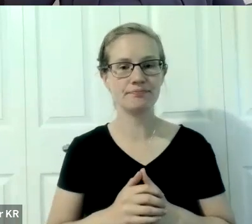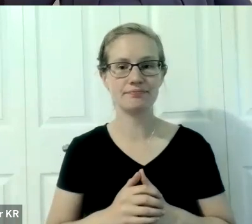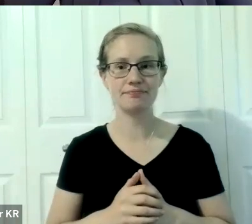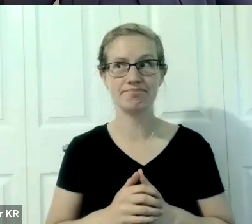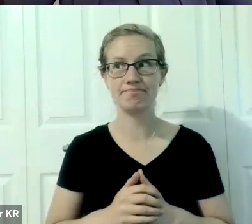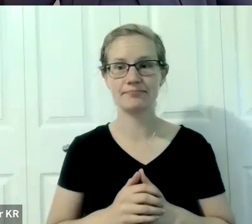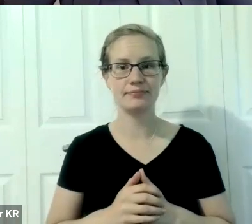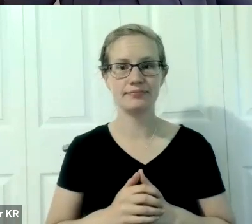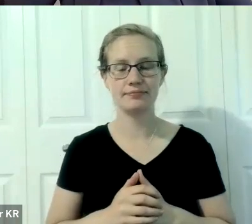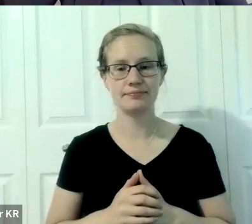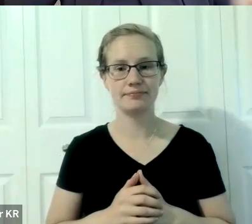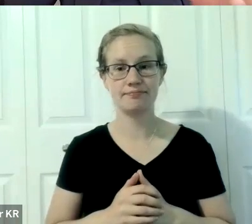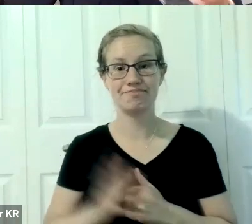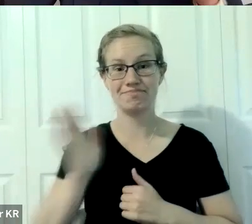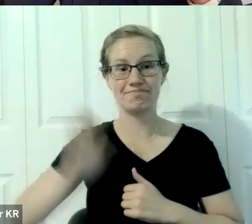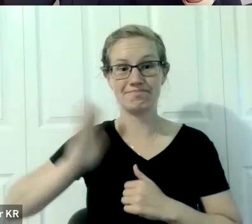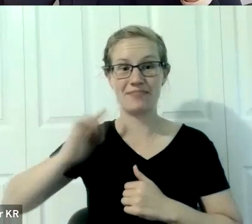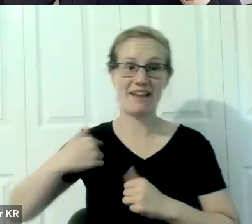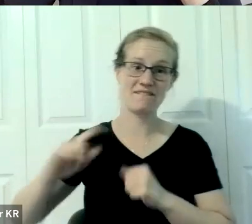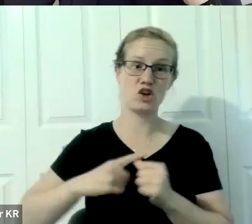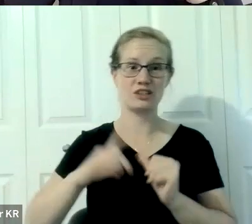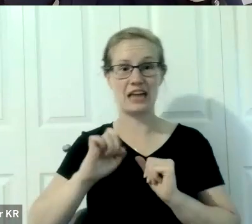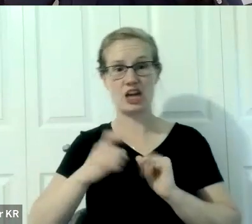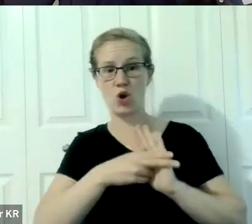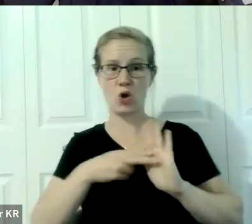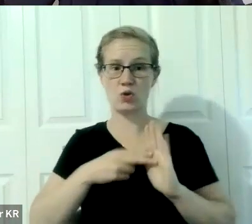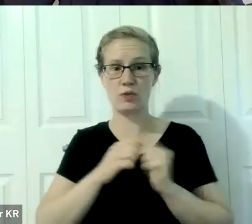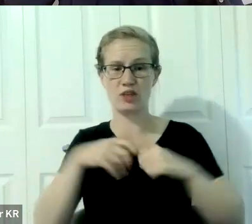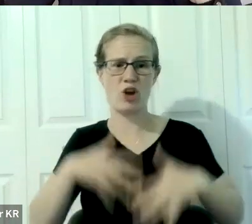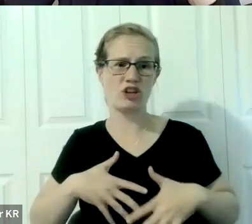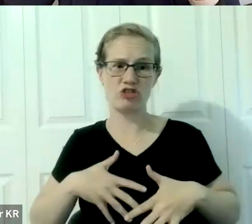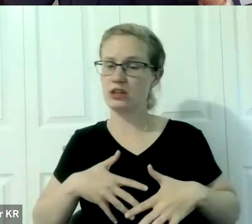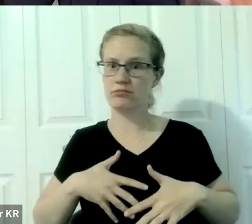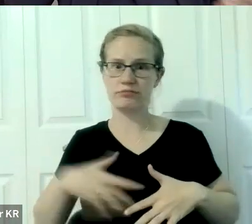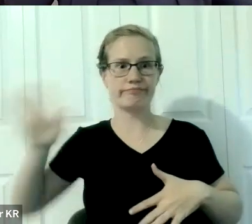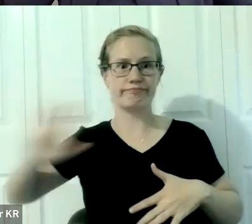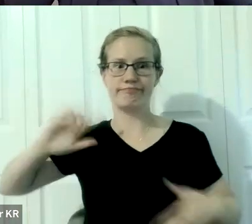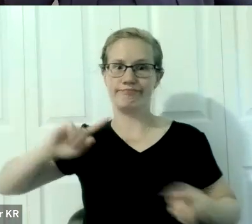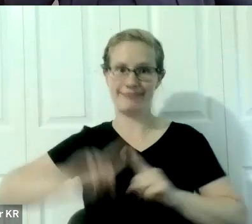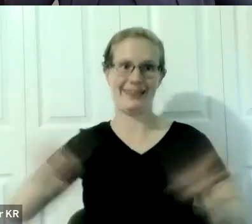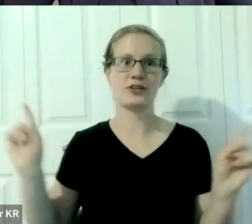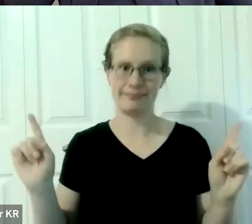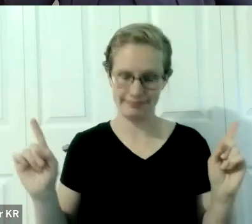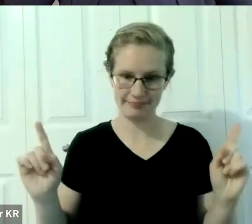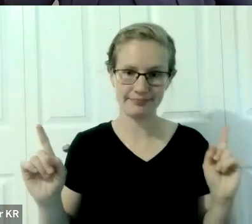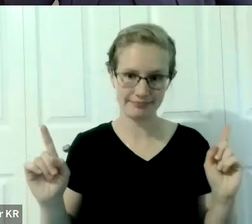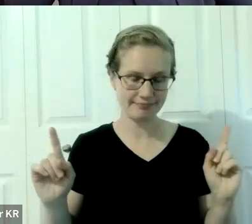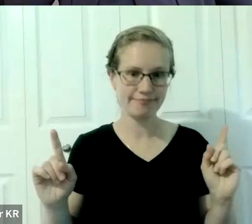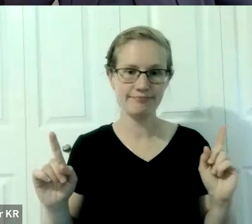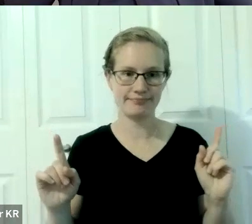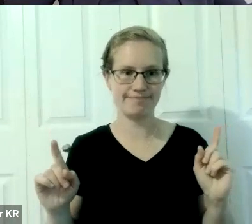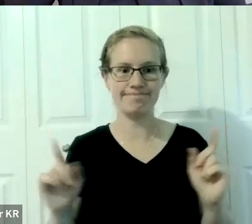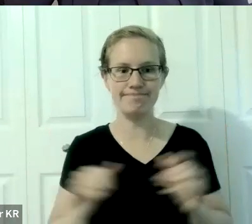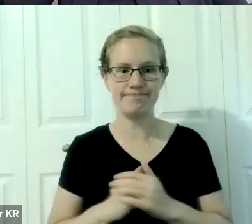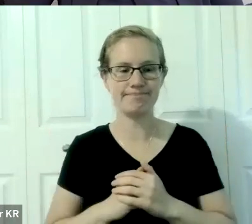way when I first was diagnosed with depression. It was